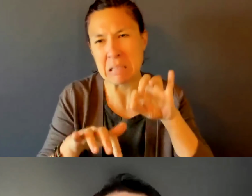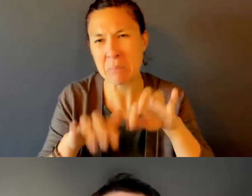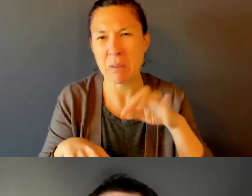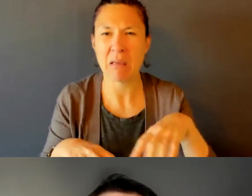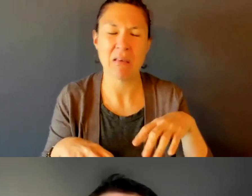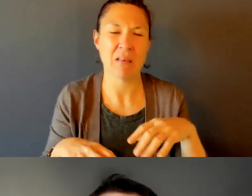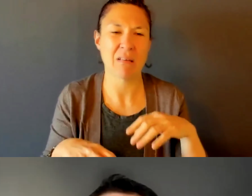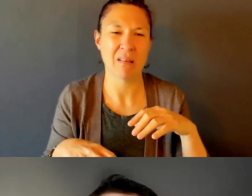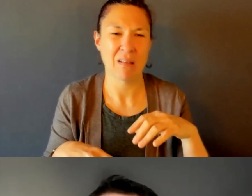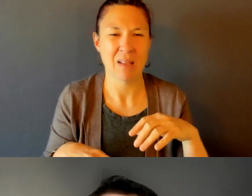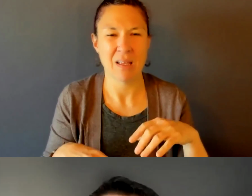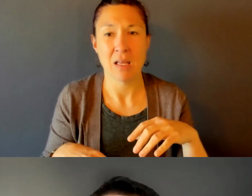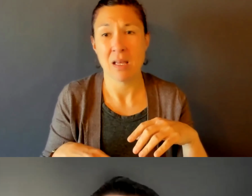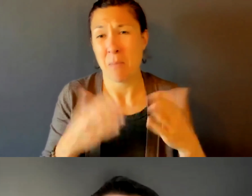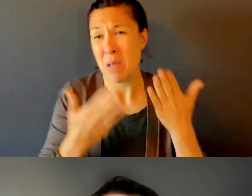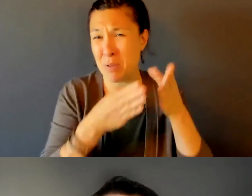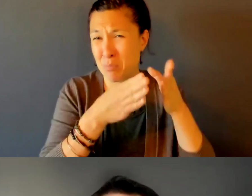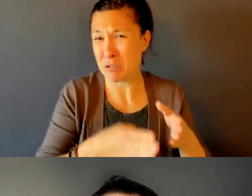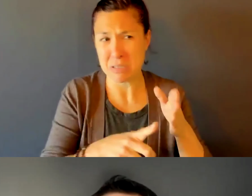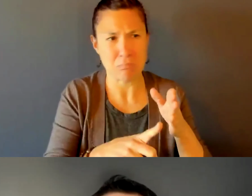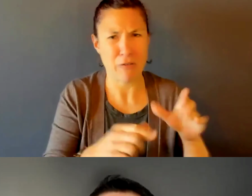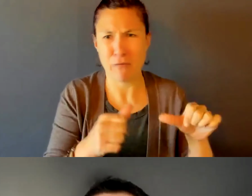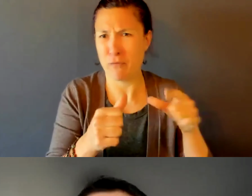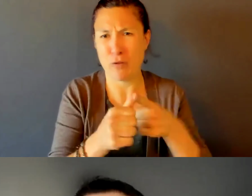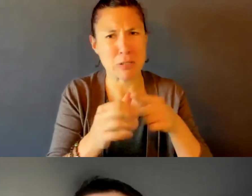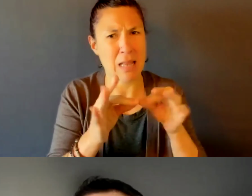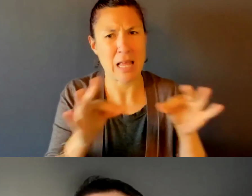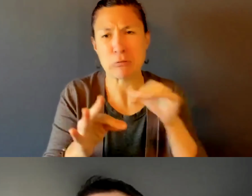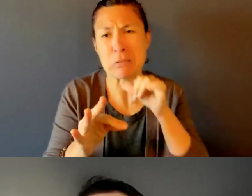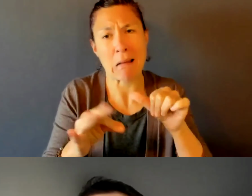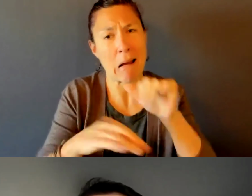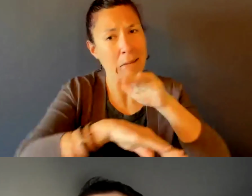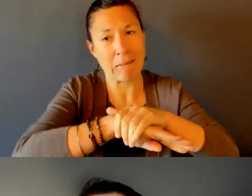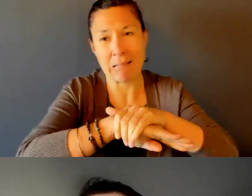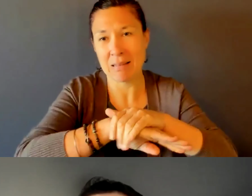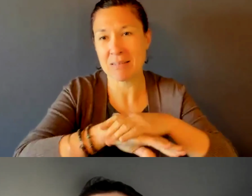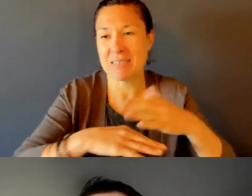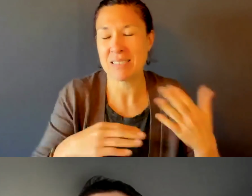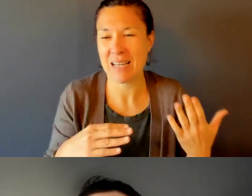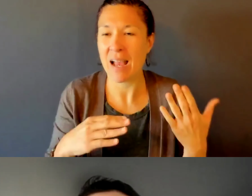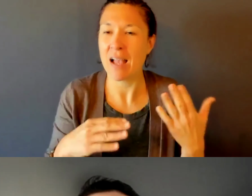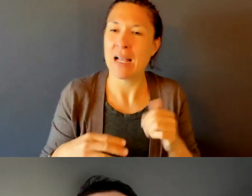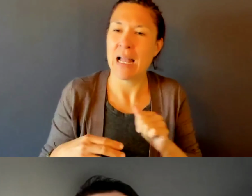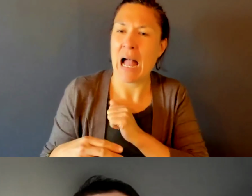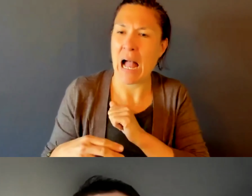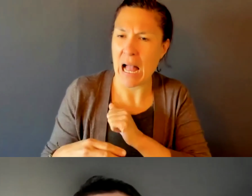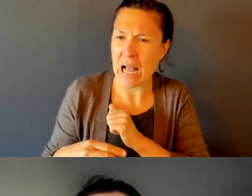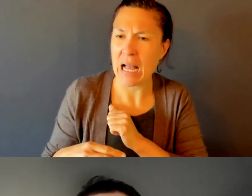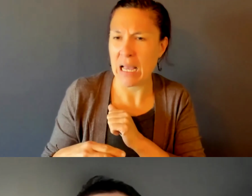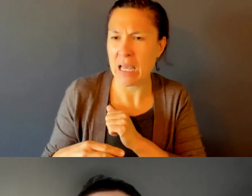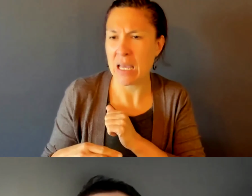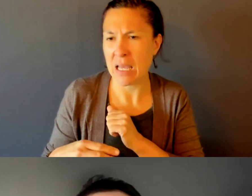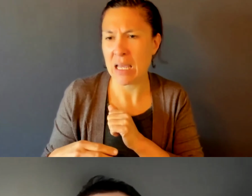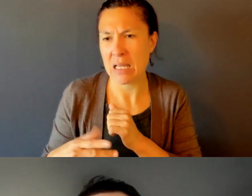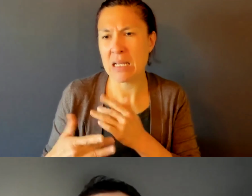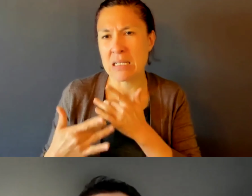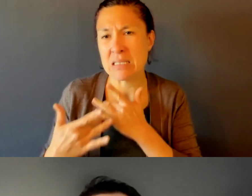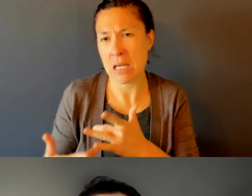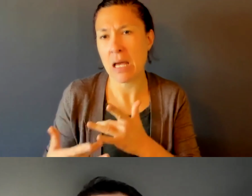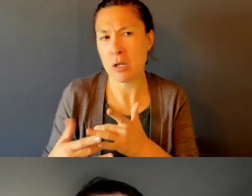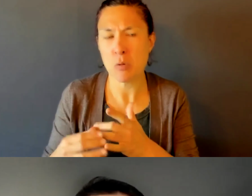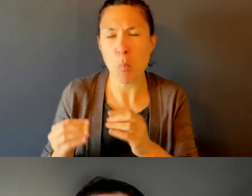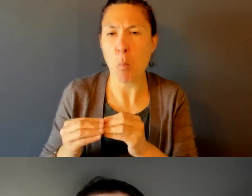a non-native speaker of English. And I myself am more generous to non-native